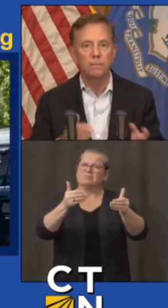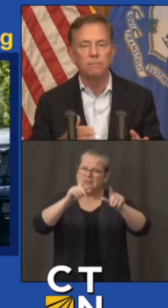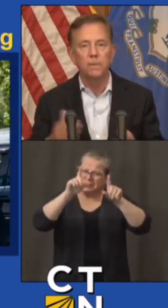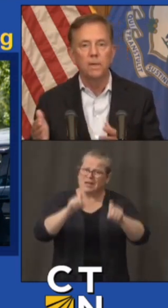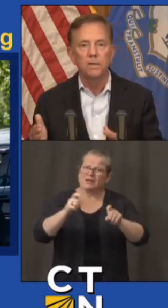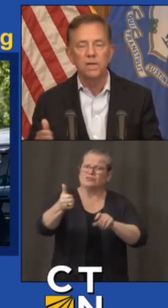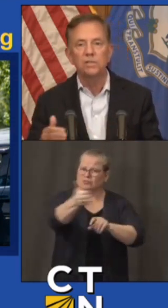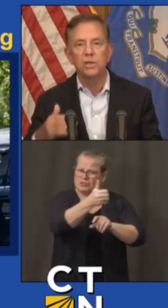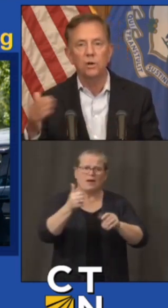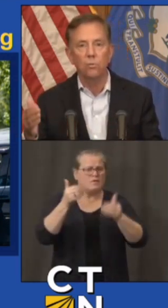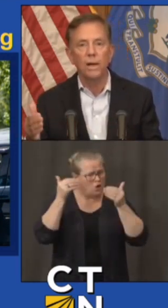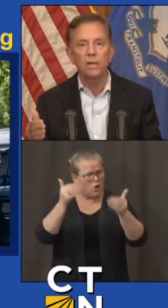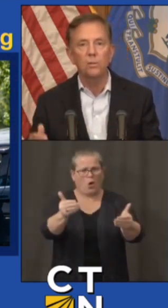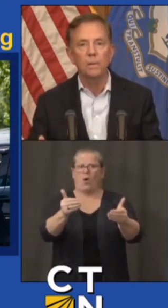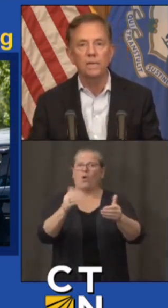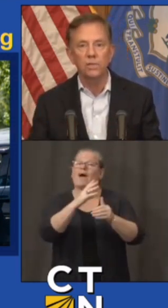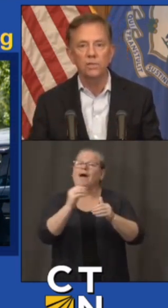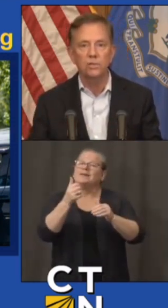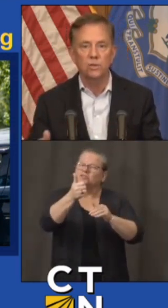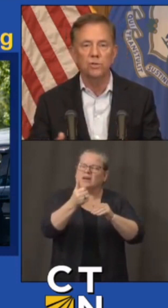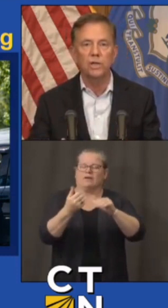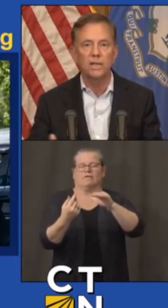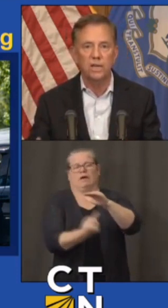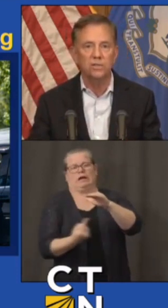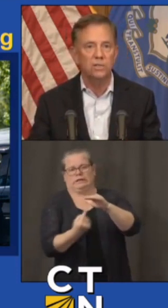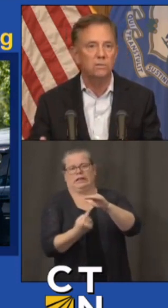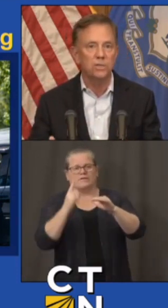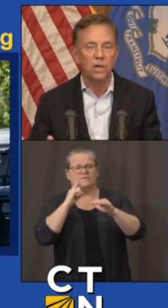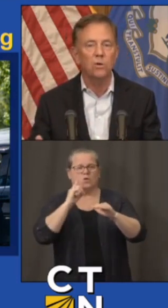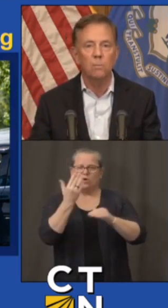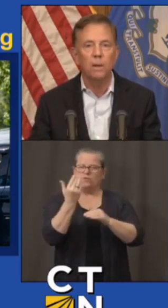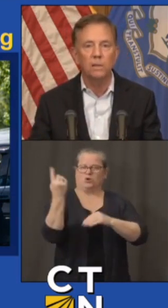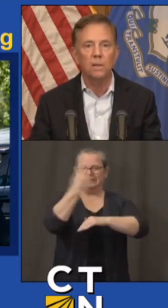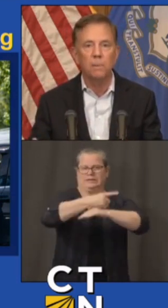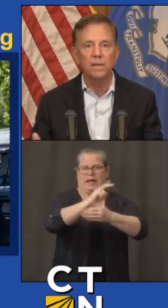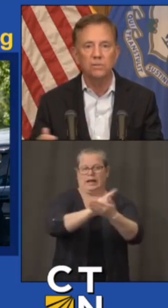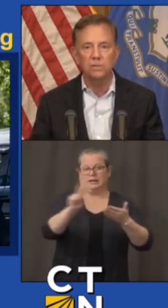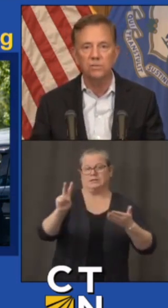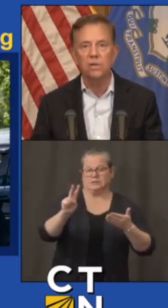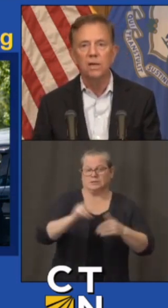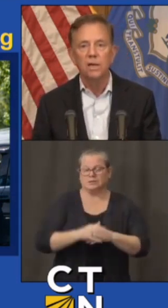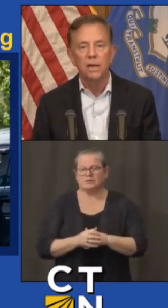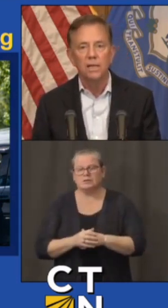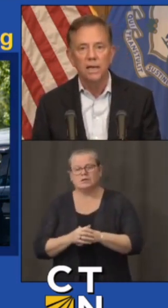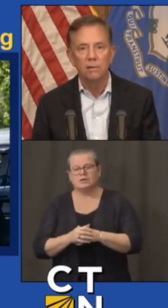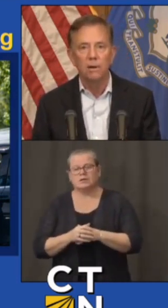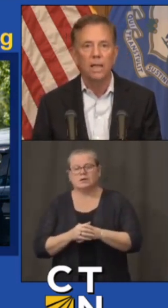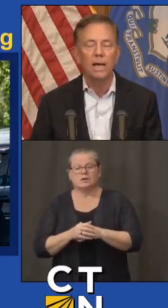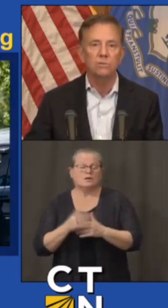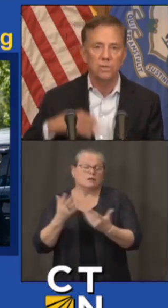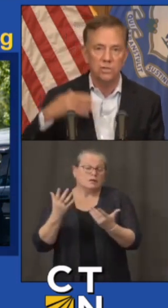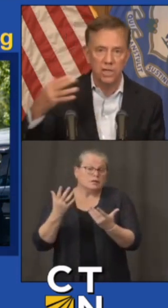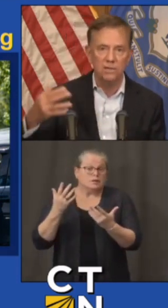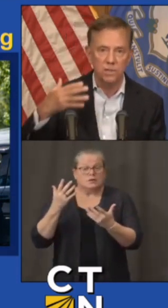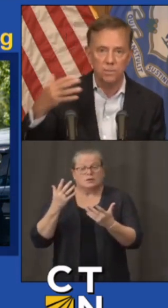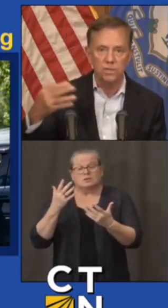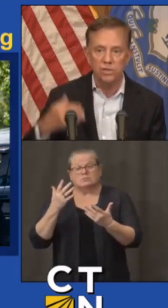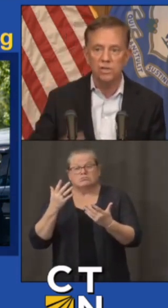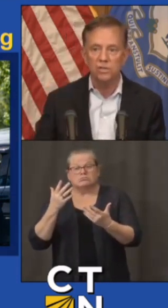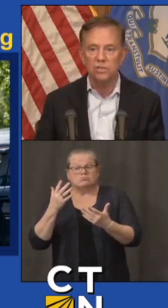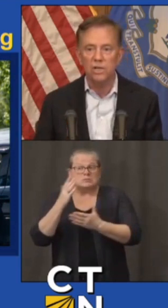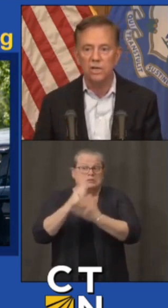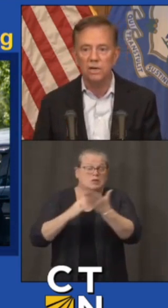doing testing on a regular basis, so that you can get tested, say, on a monthly basis. And that allows us to give